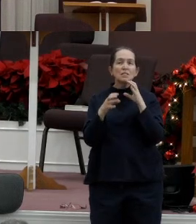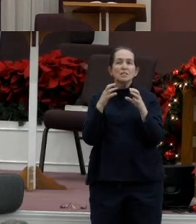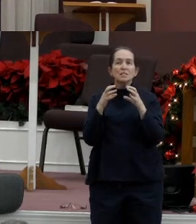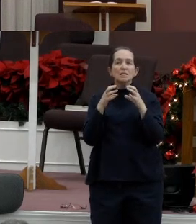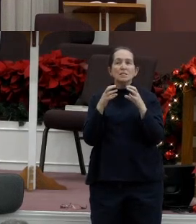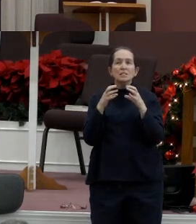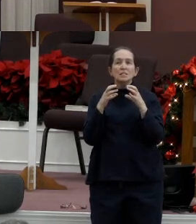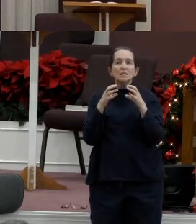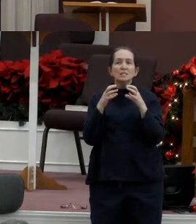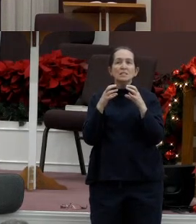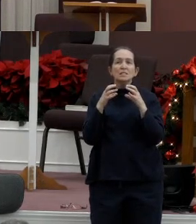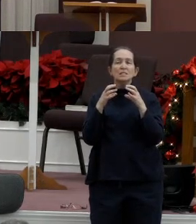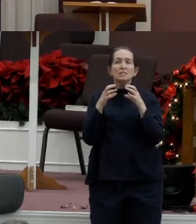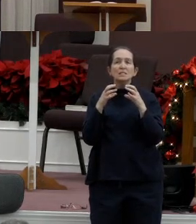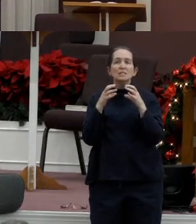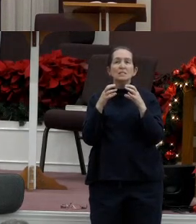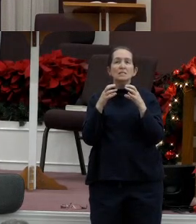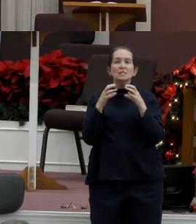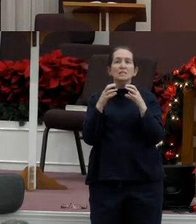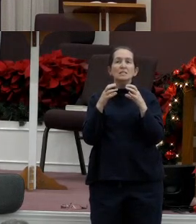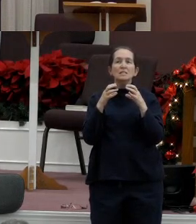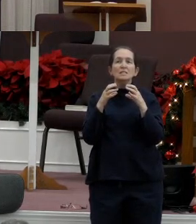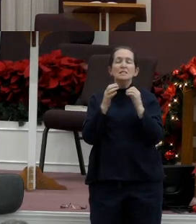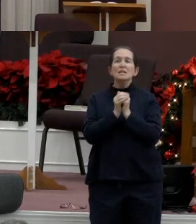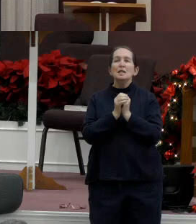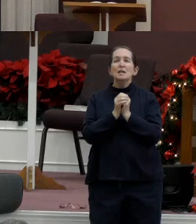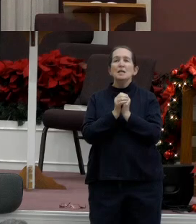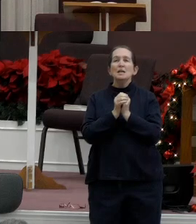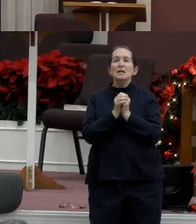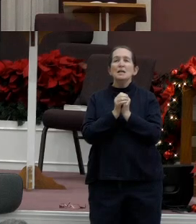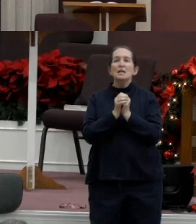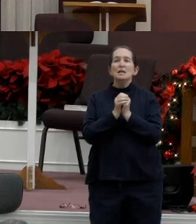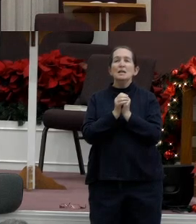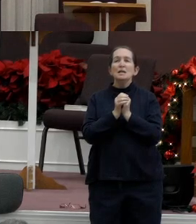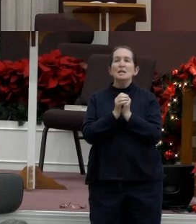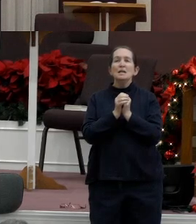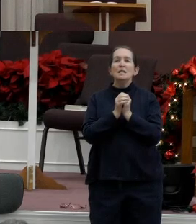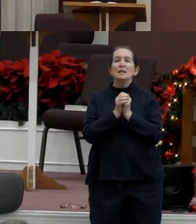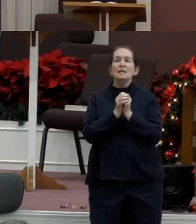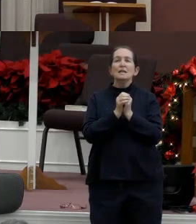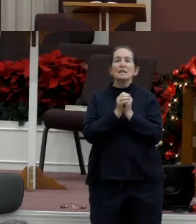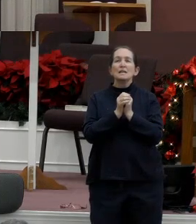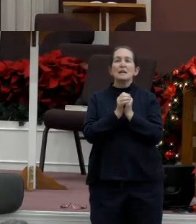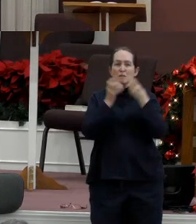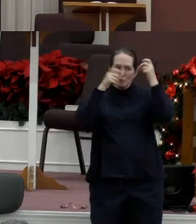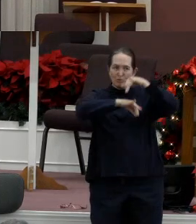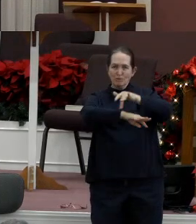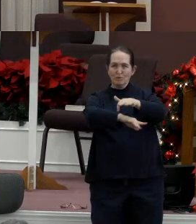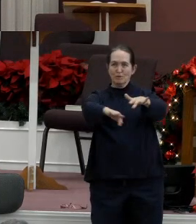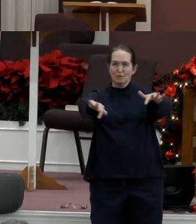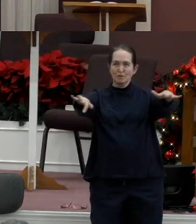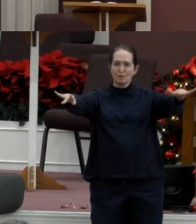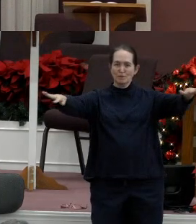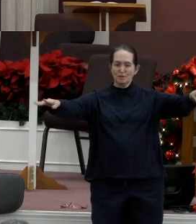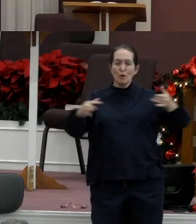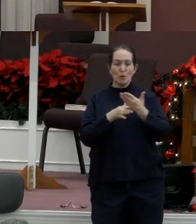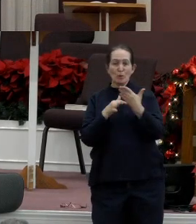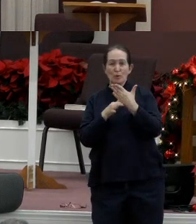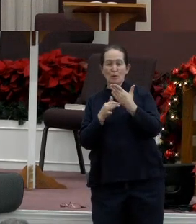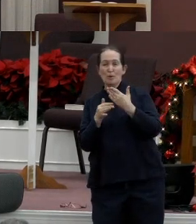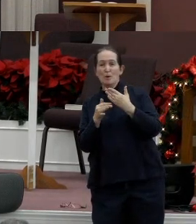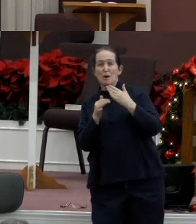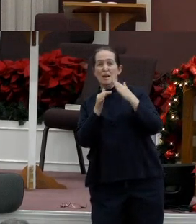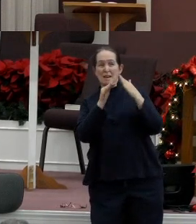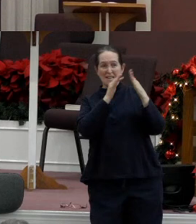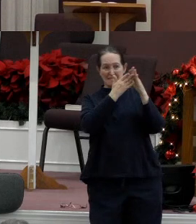can be passed around a small community of what's happening in the community. So quickly can